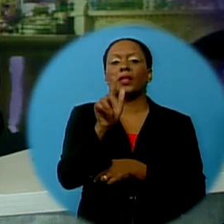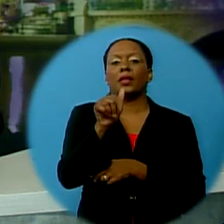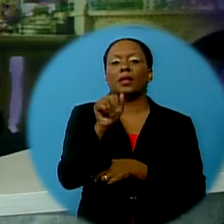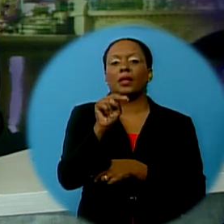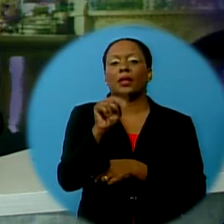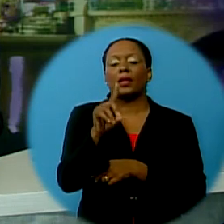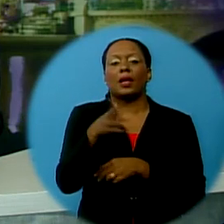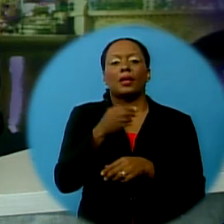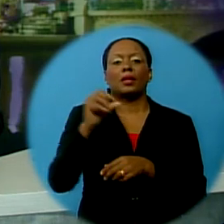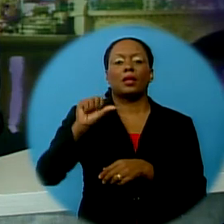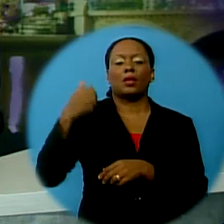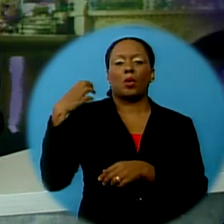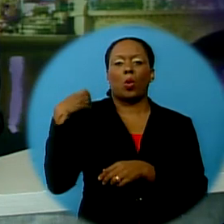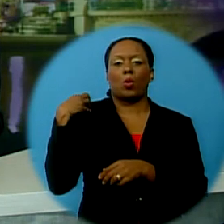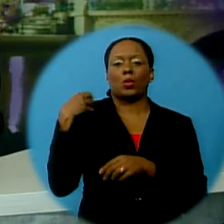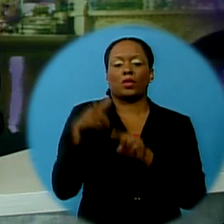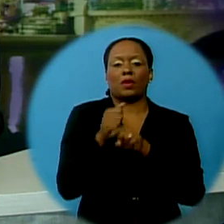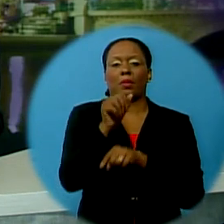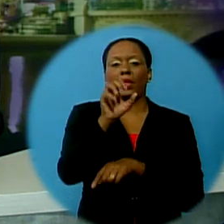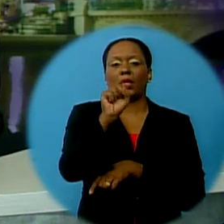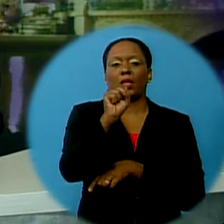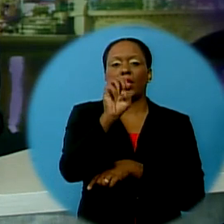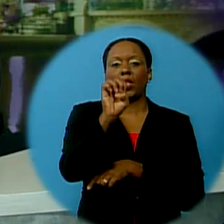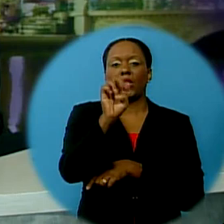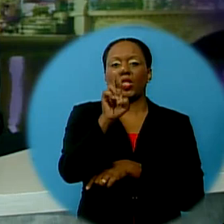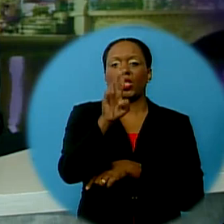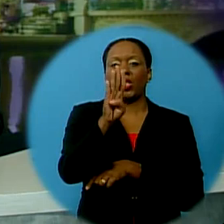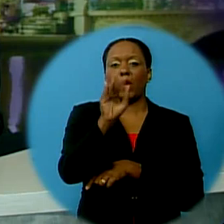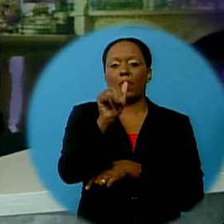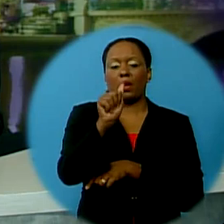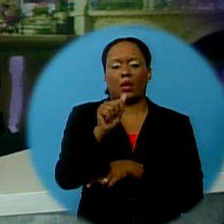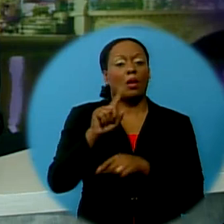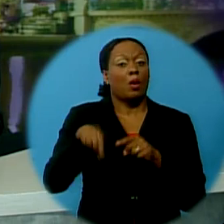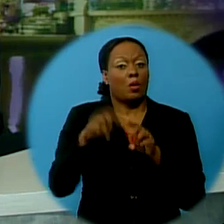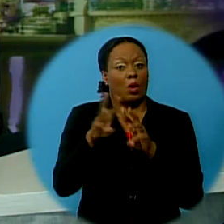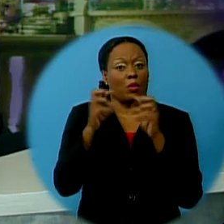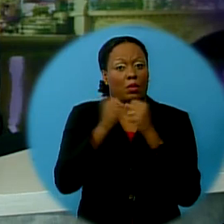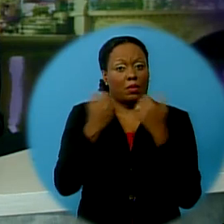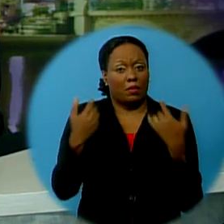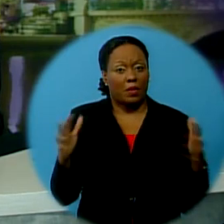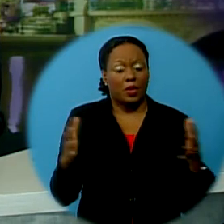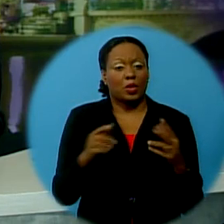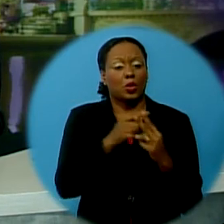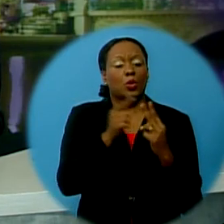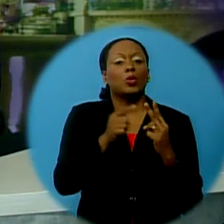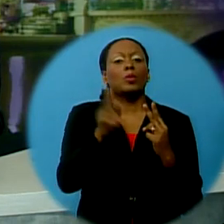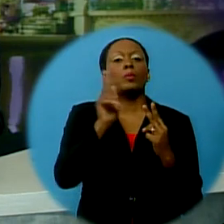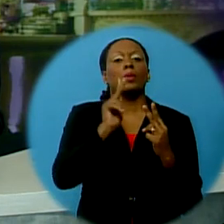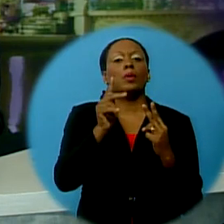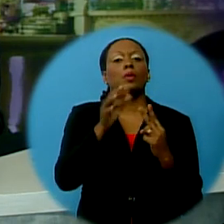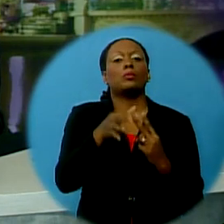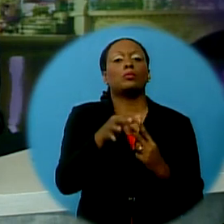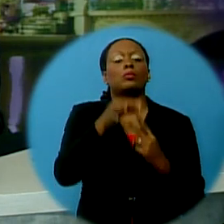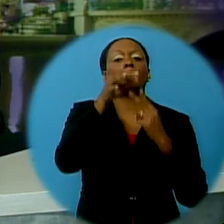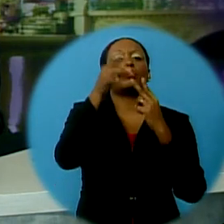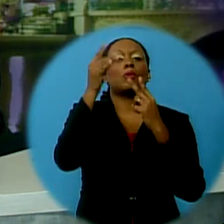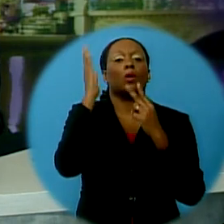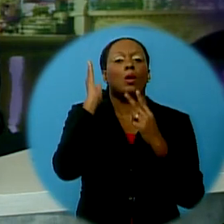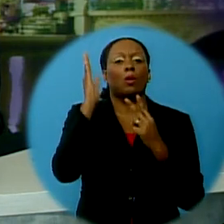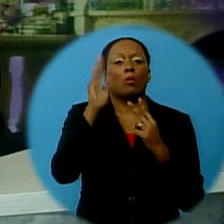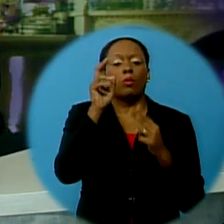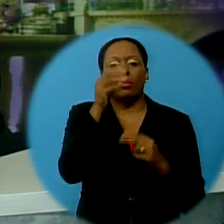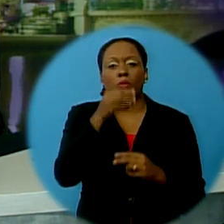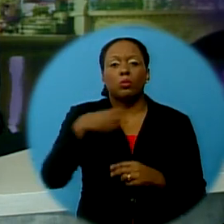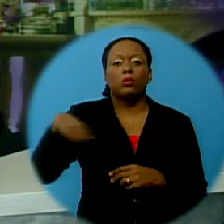will be selected to go to Europe. After spending a lot of time overseas developing his craft, Williams says he came back to